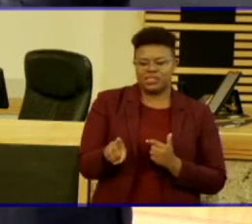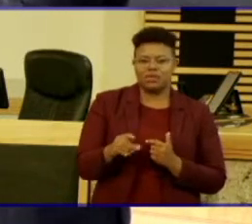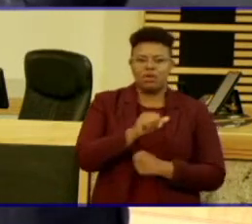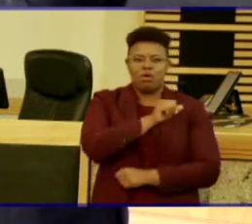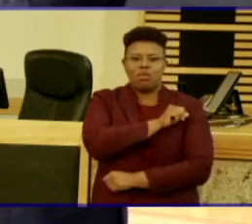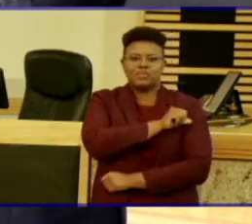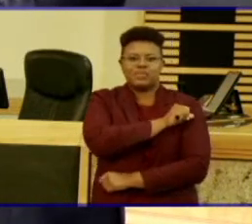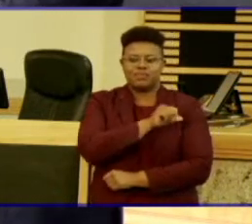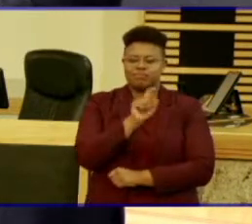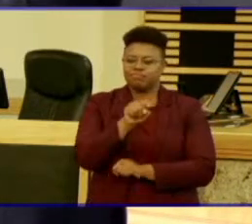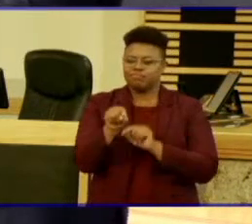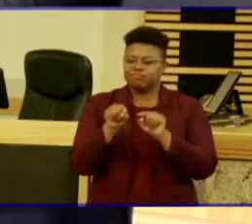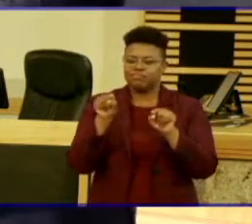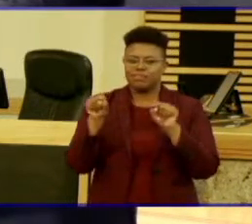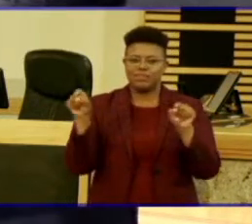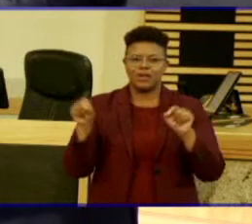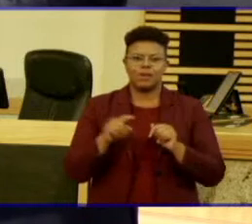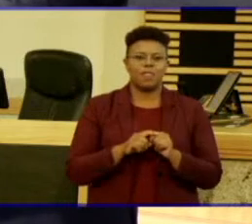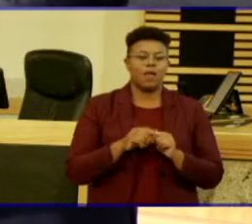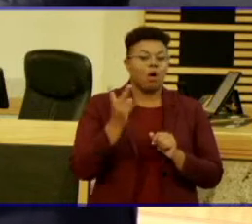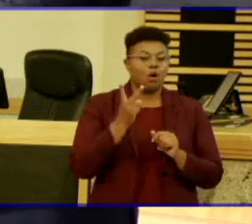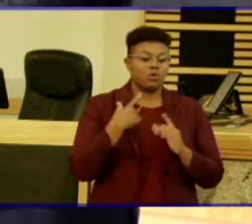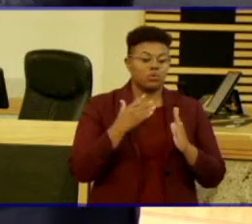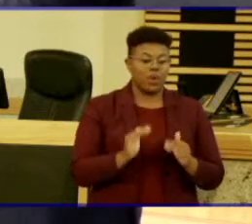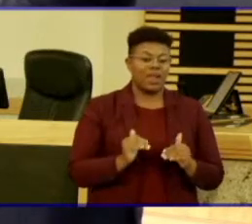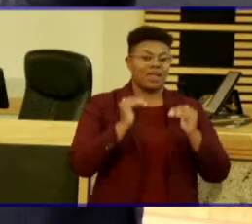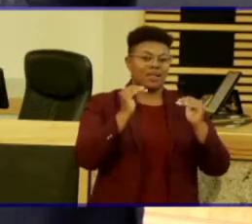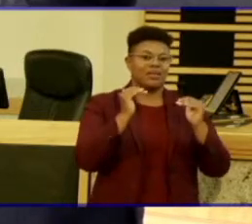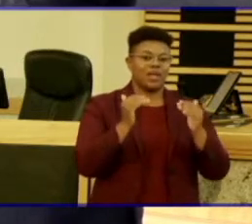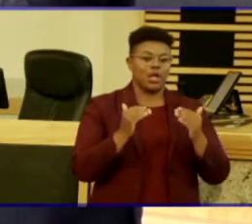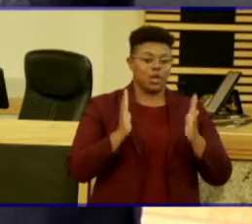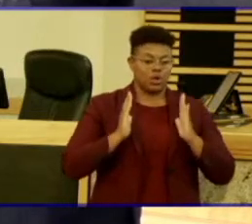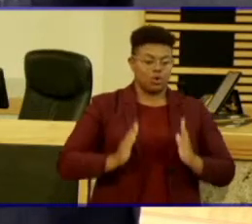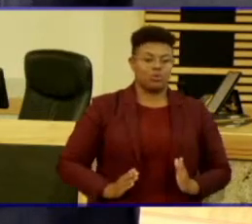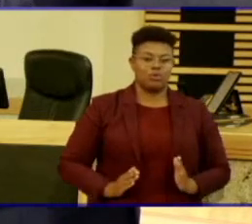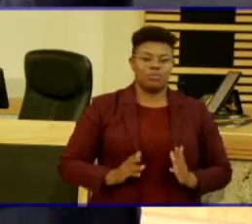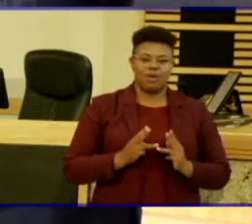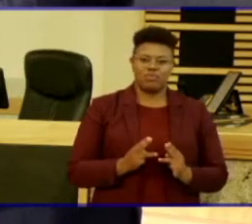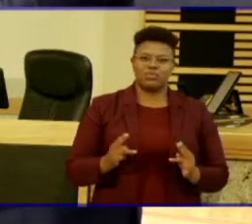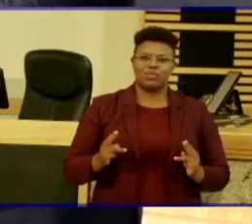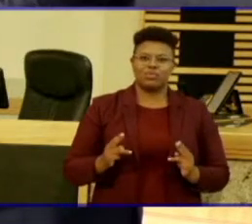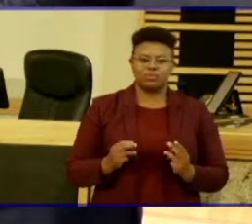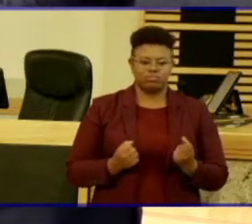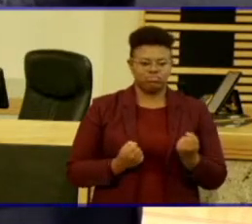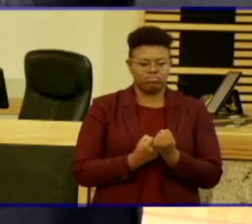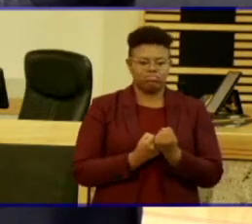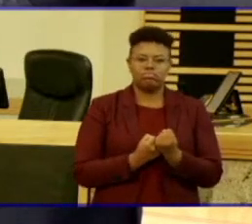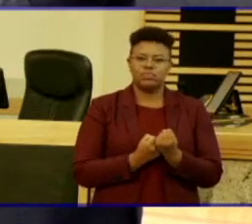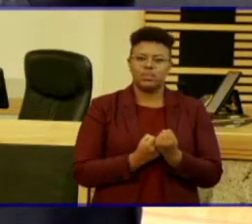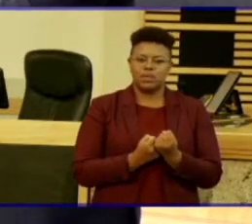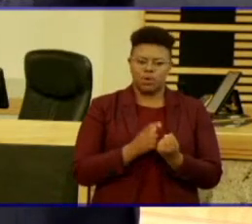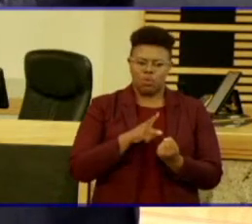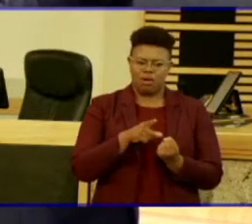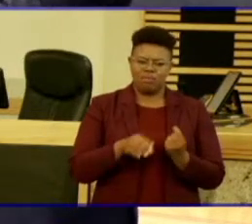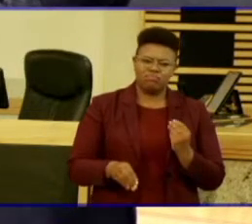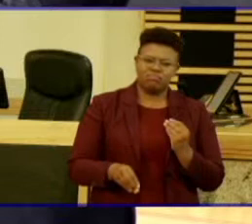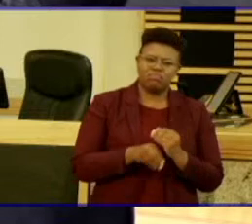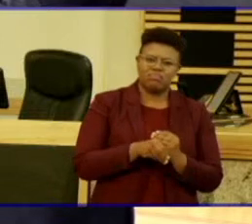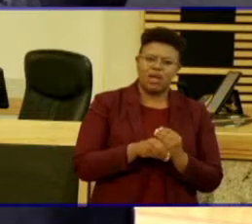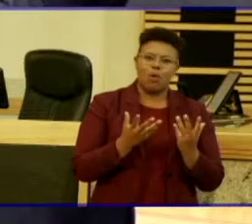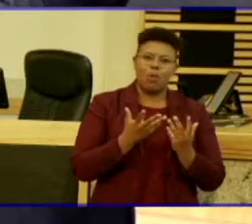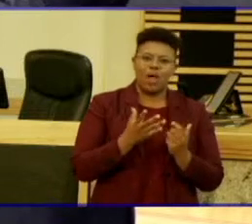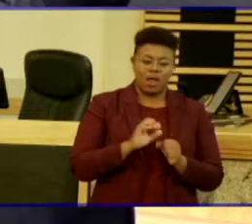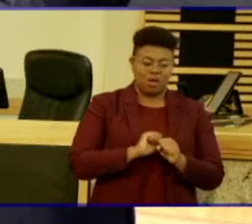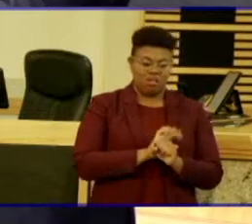hospitals. We also increased our human resource capacity to meet the added demand that COVID-19 placed on